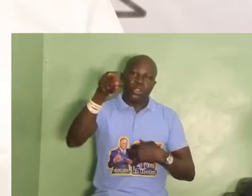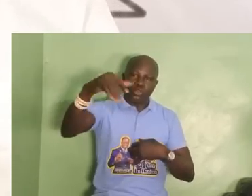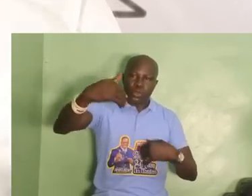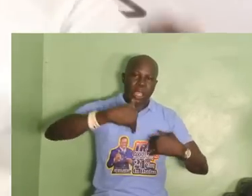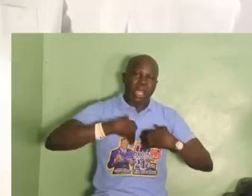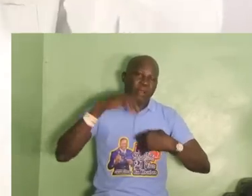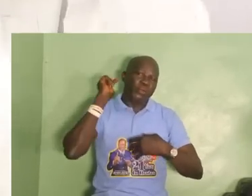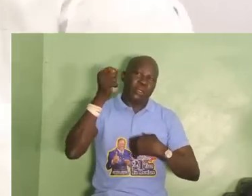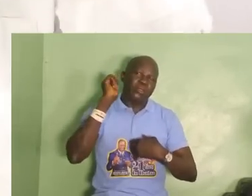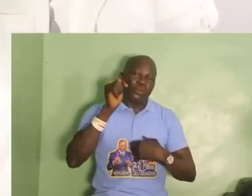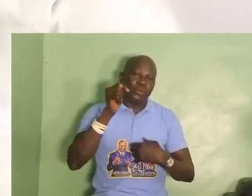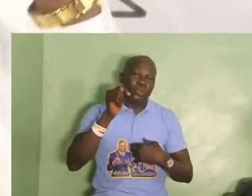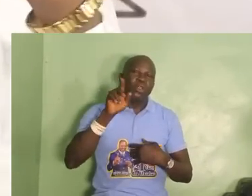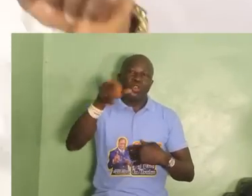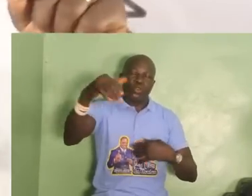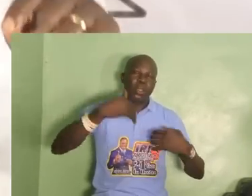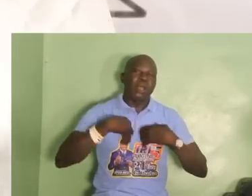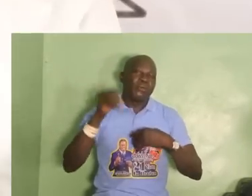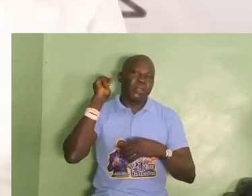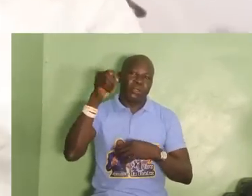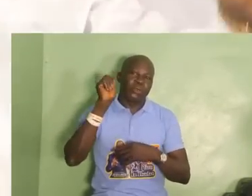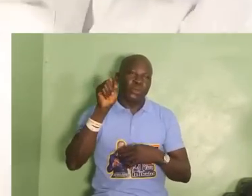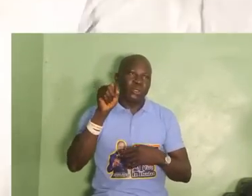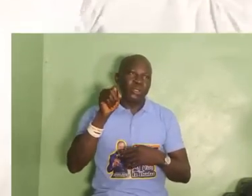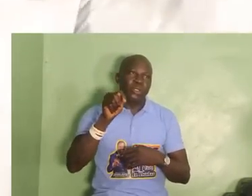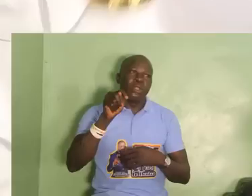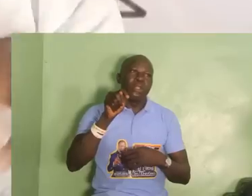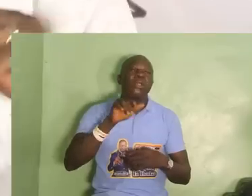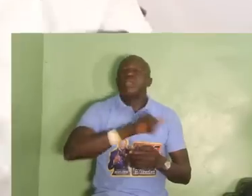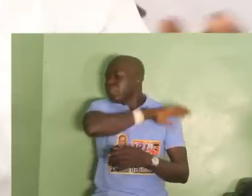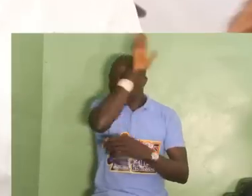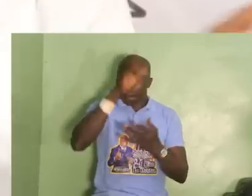jesus in the name of jesus oko ri ti e to hear your testimony o ya gba